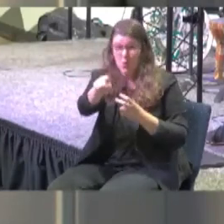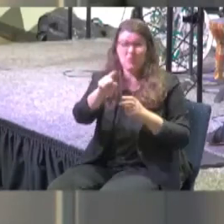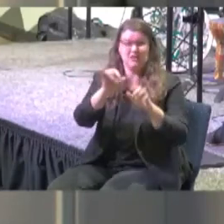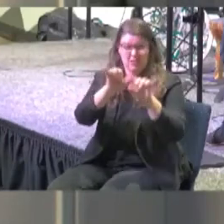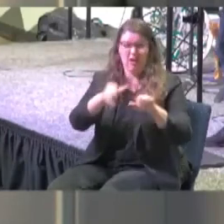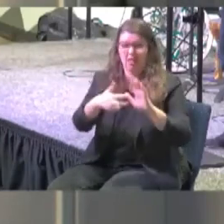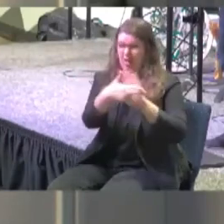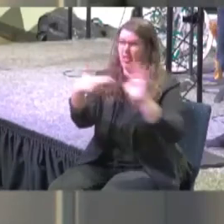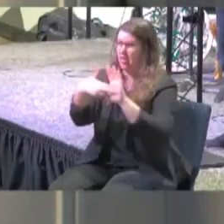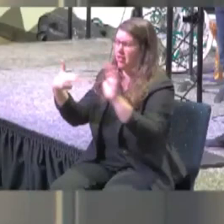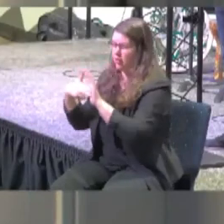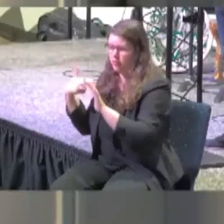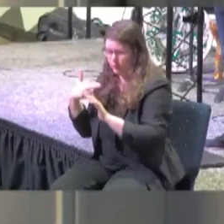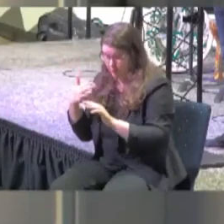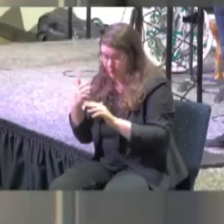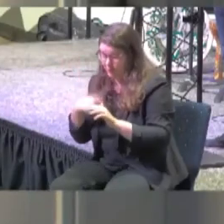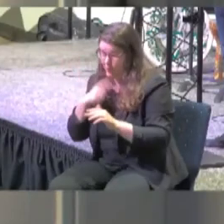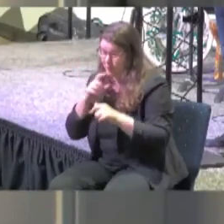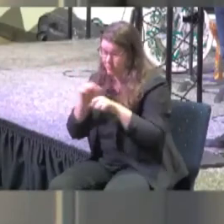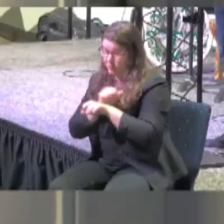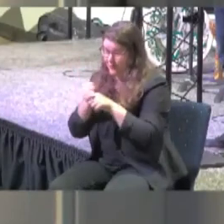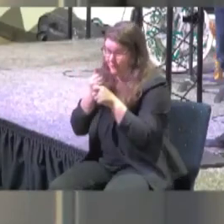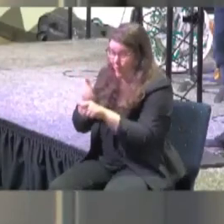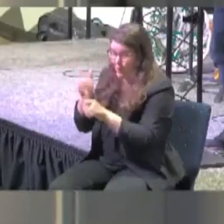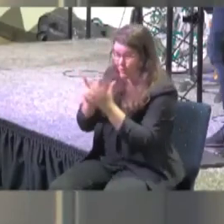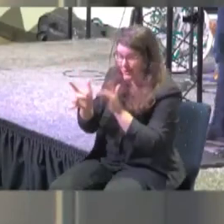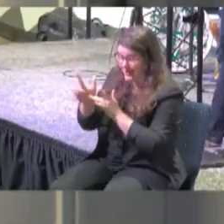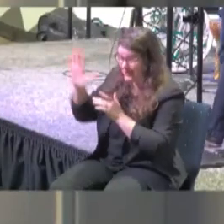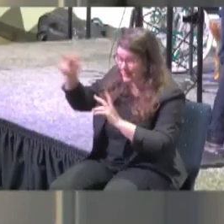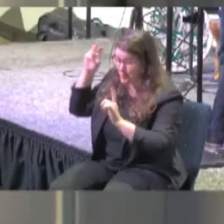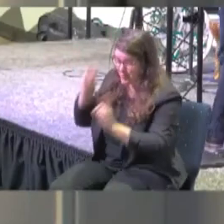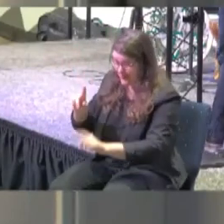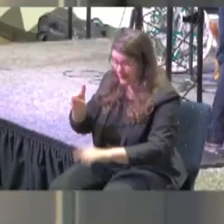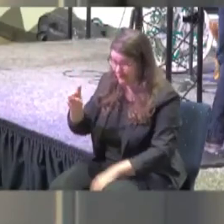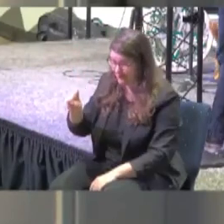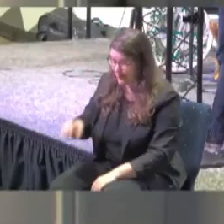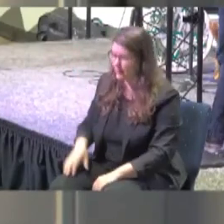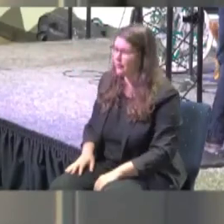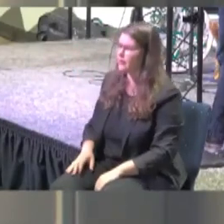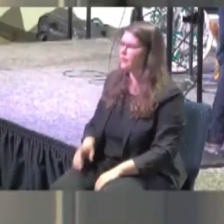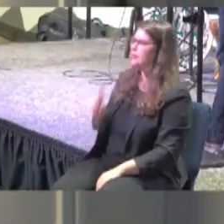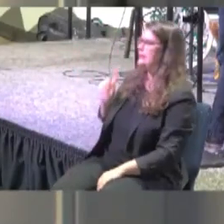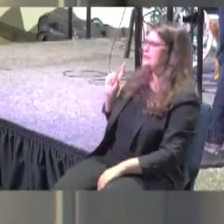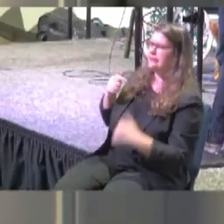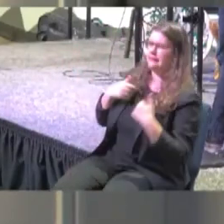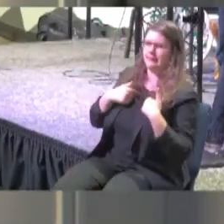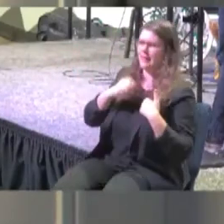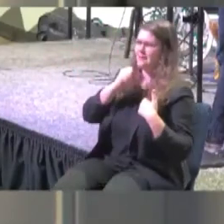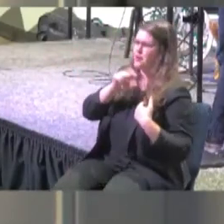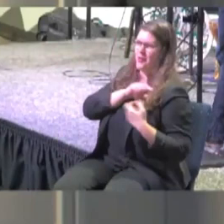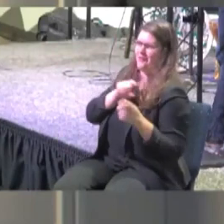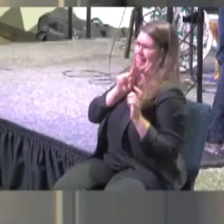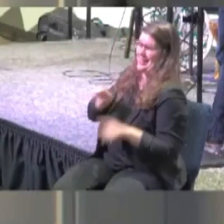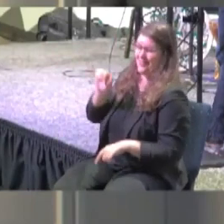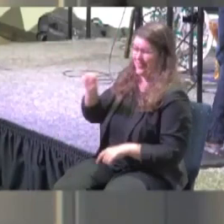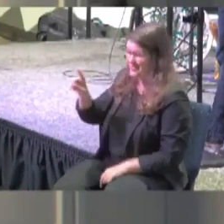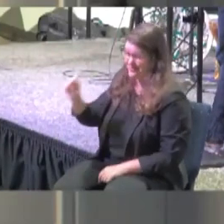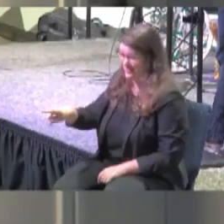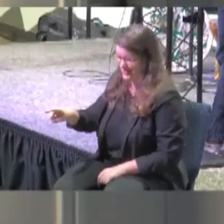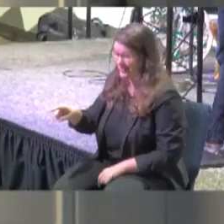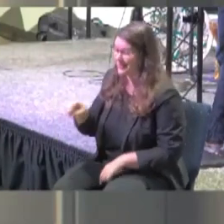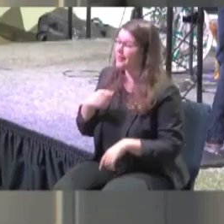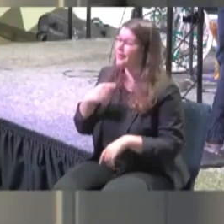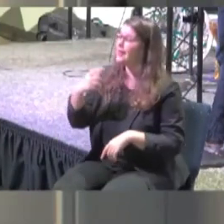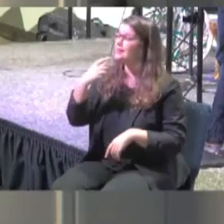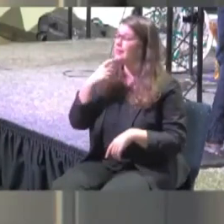I'm afraid, again, I doubt that I'm very qualified to answer such a broad question. When I'm talking about killing idols, I'm talking about